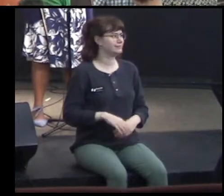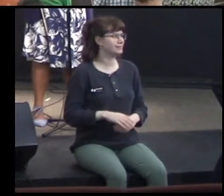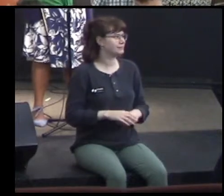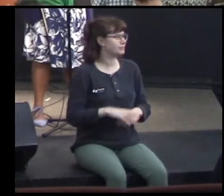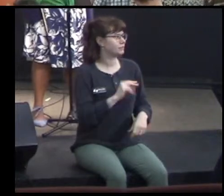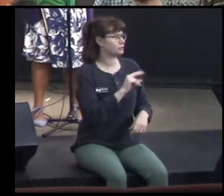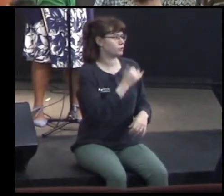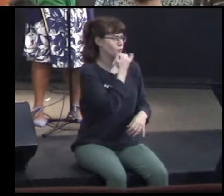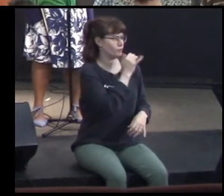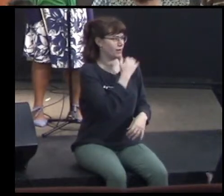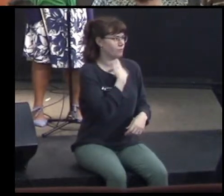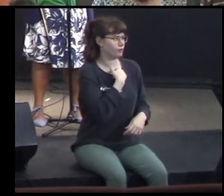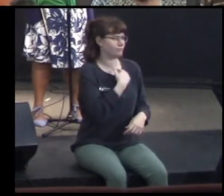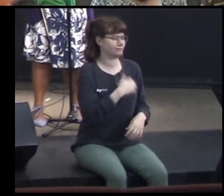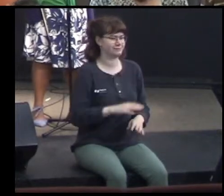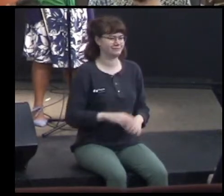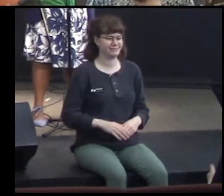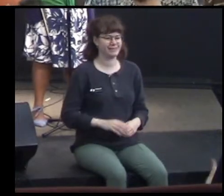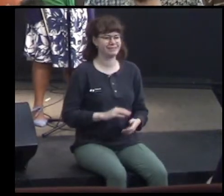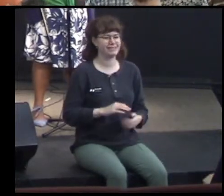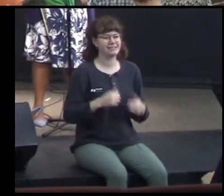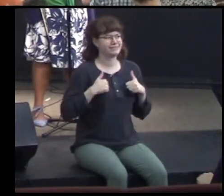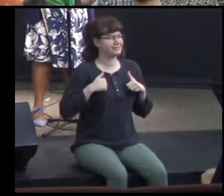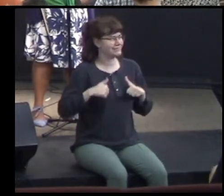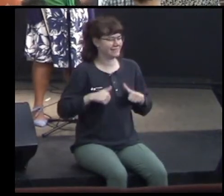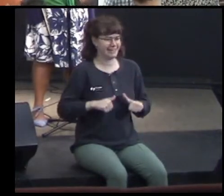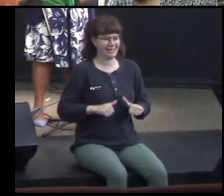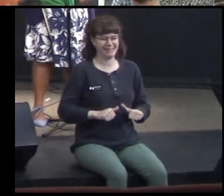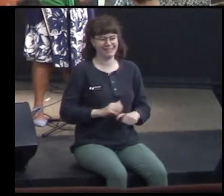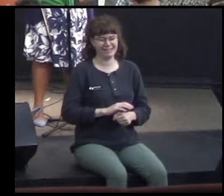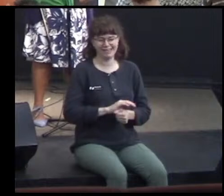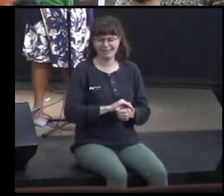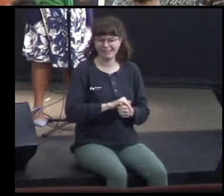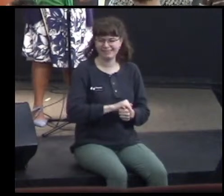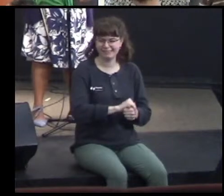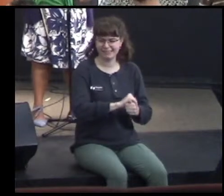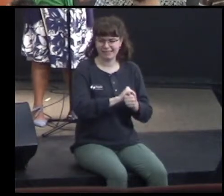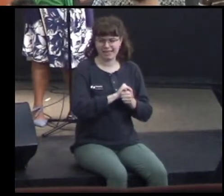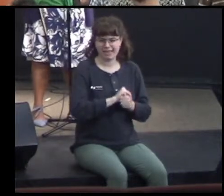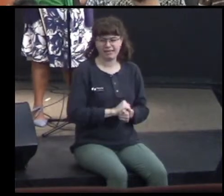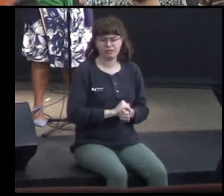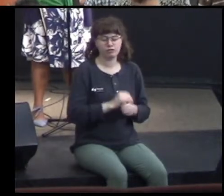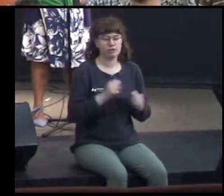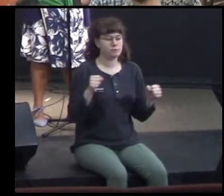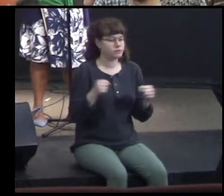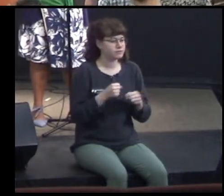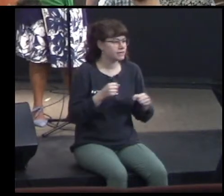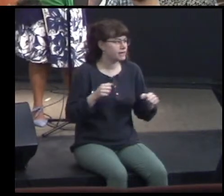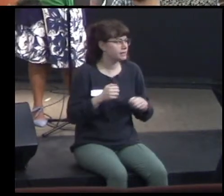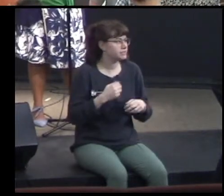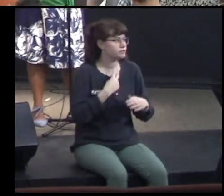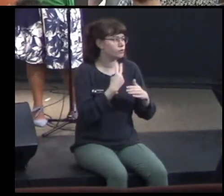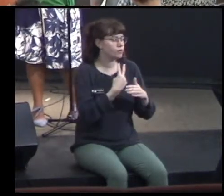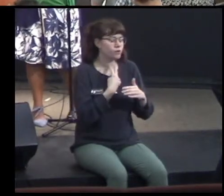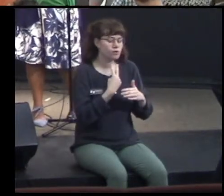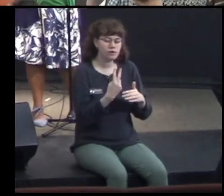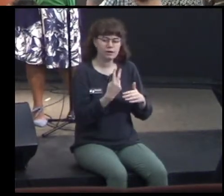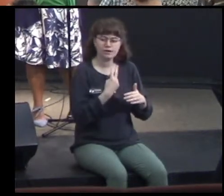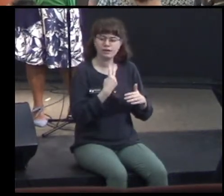light. Darkness tries to hide and trembles at